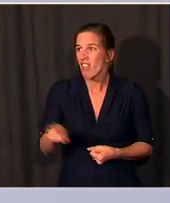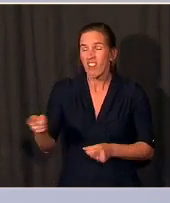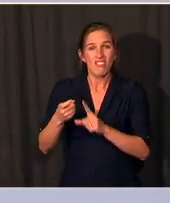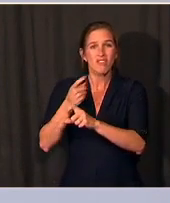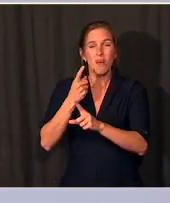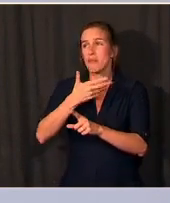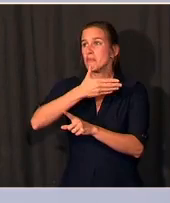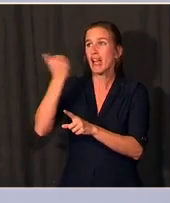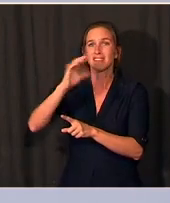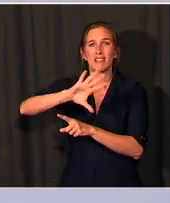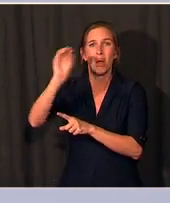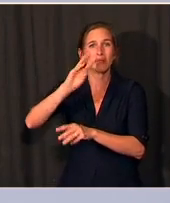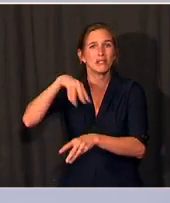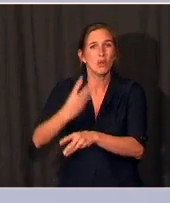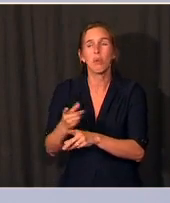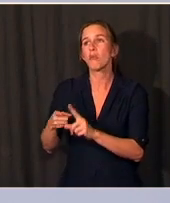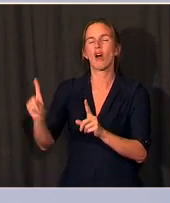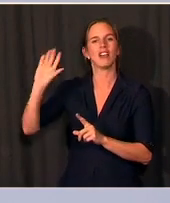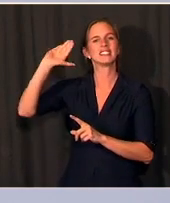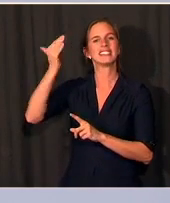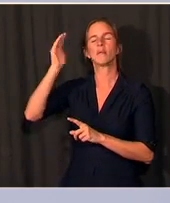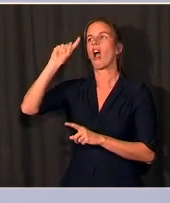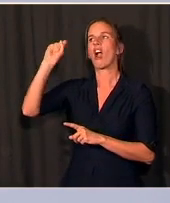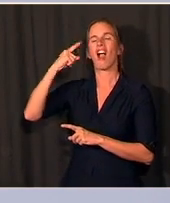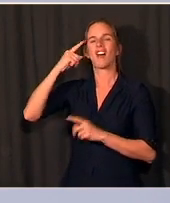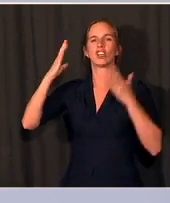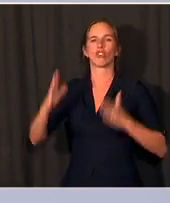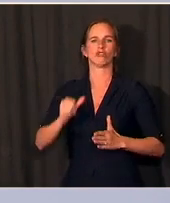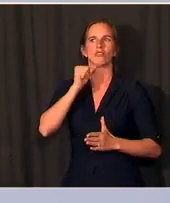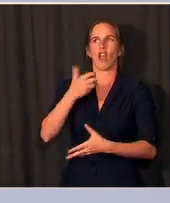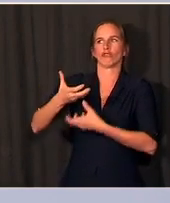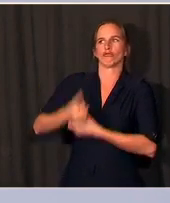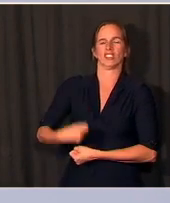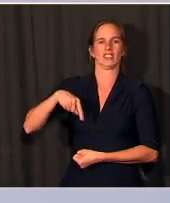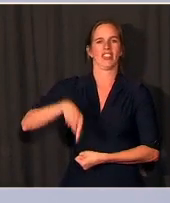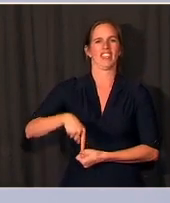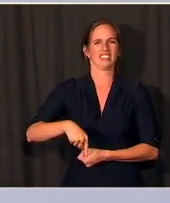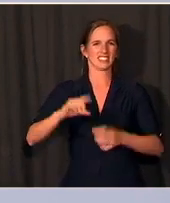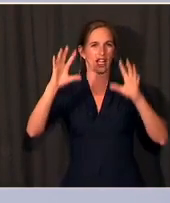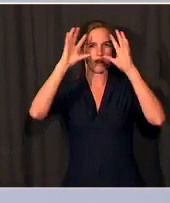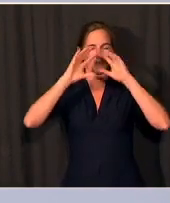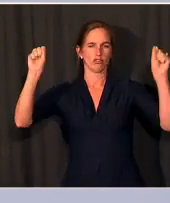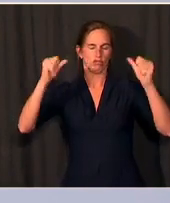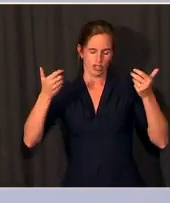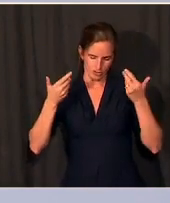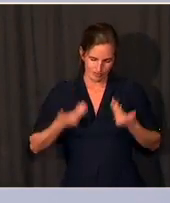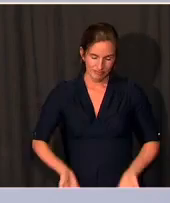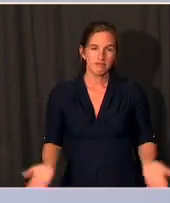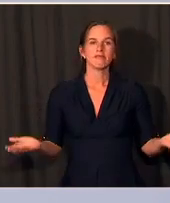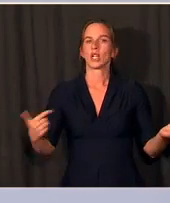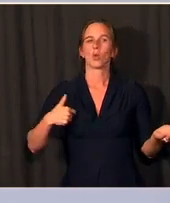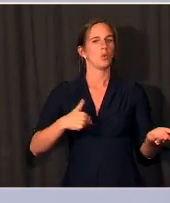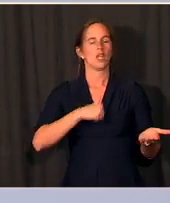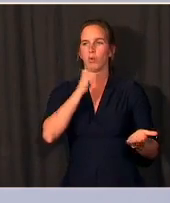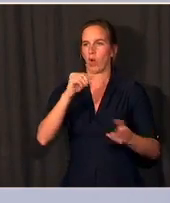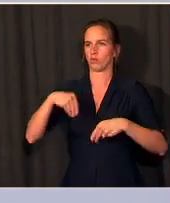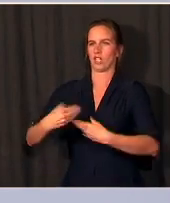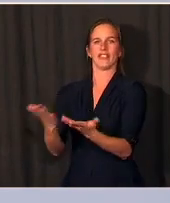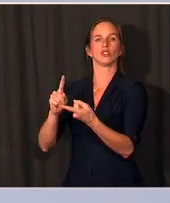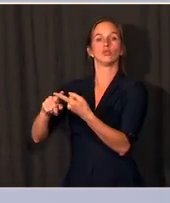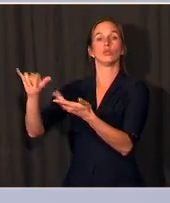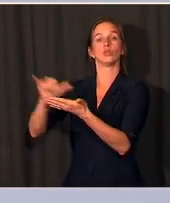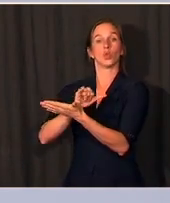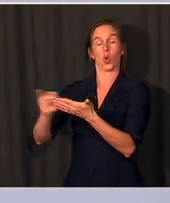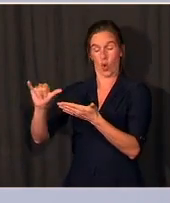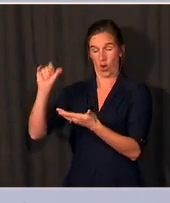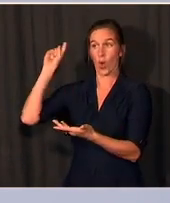world, but he doesn't trust the fact that it's this White House, this administration. So we won't be delivering it to New York until we have